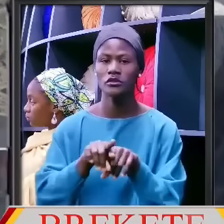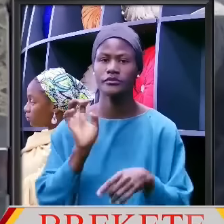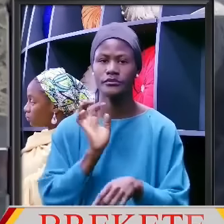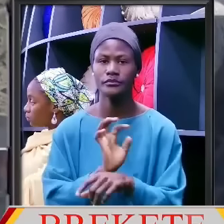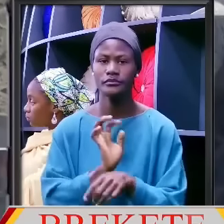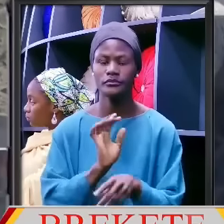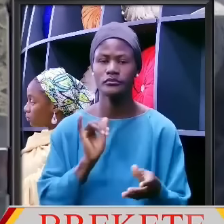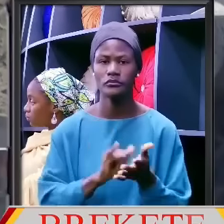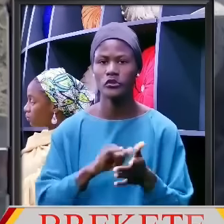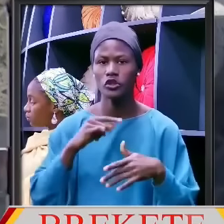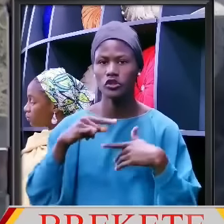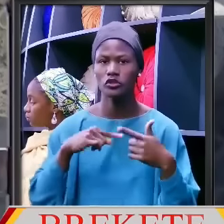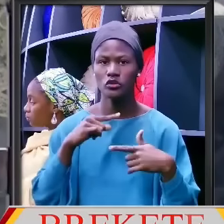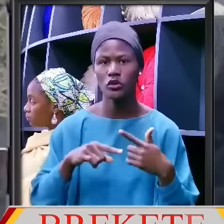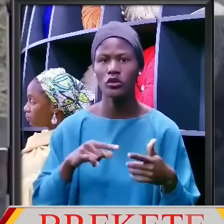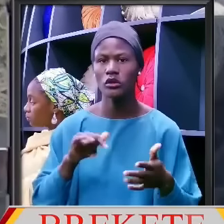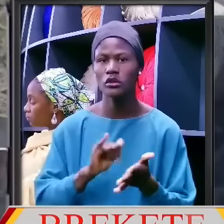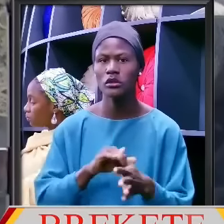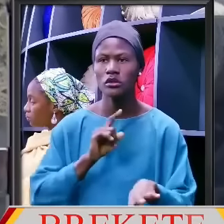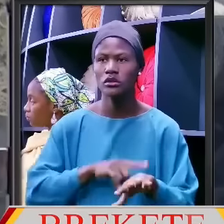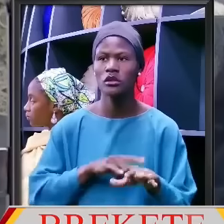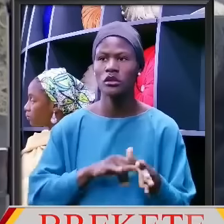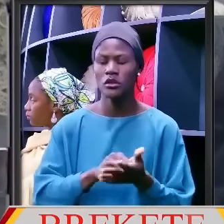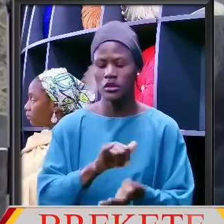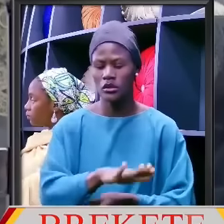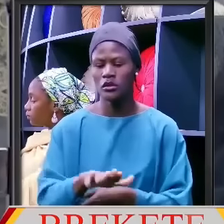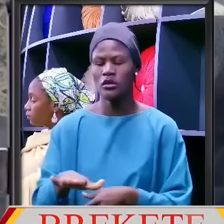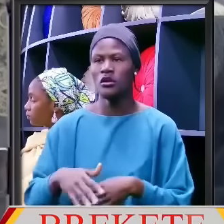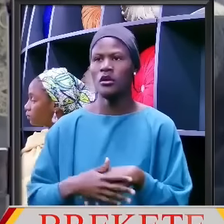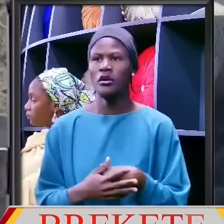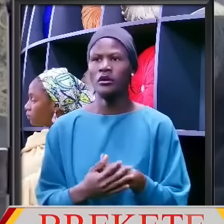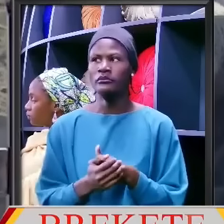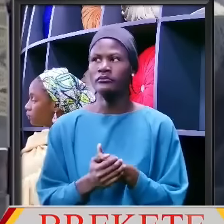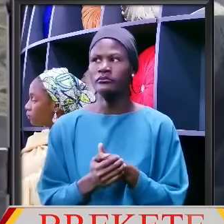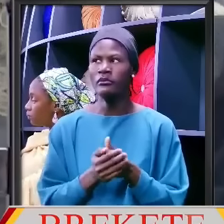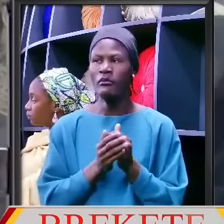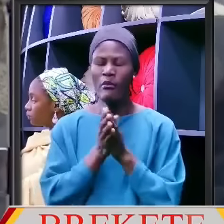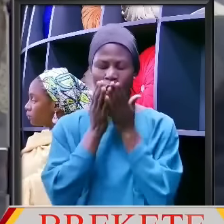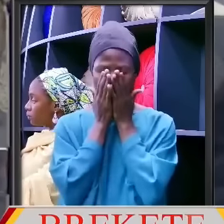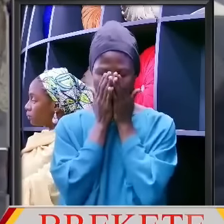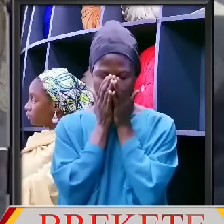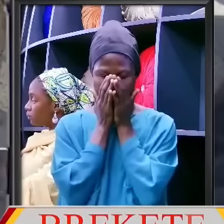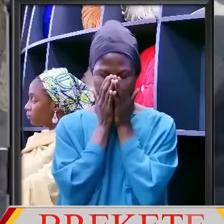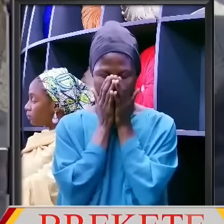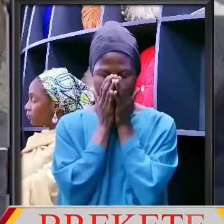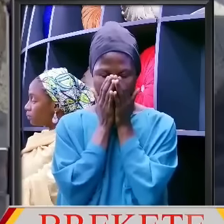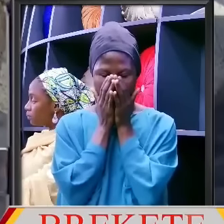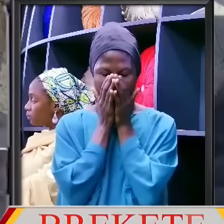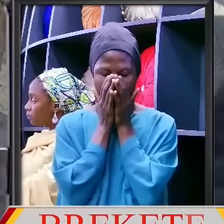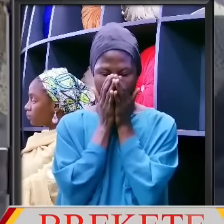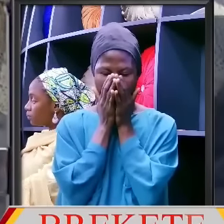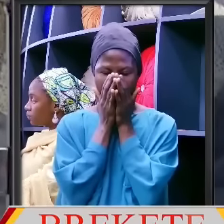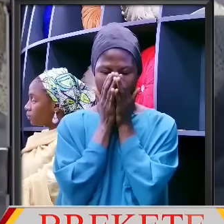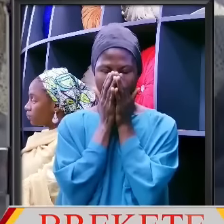they go, since right from when you be small picking. Yes, sir. So